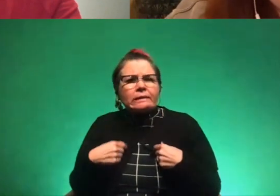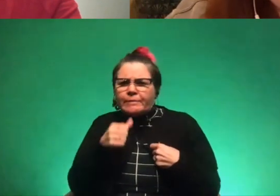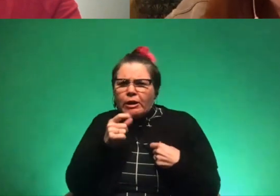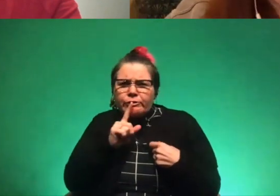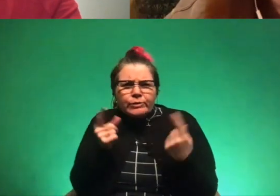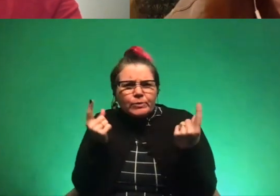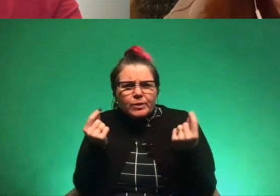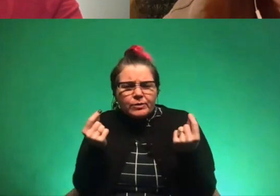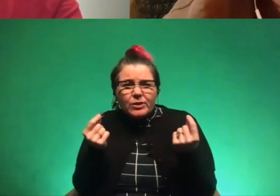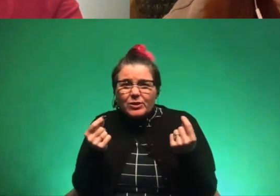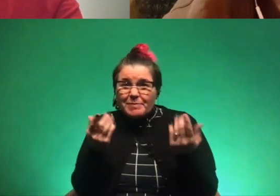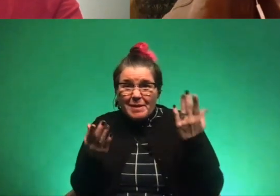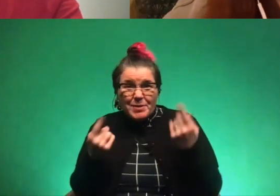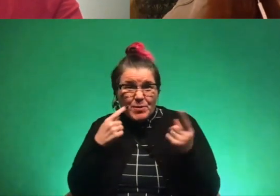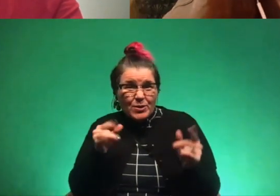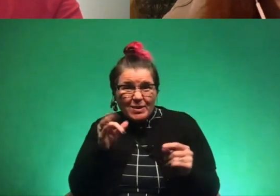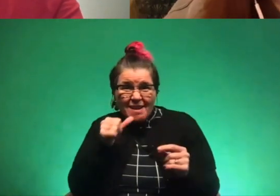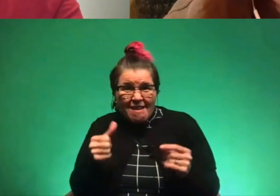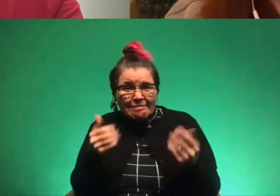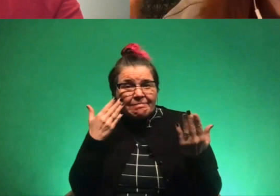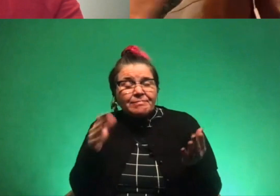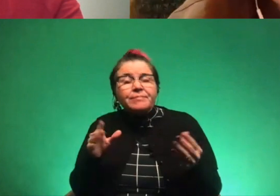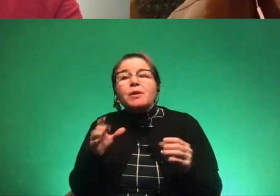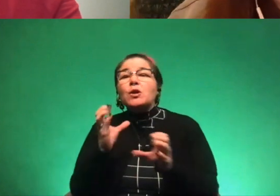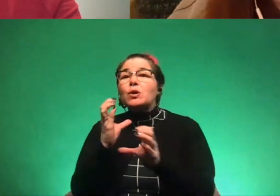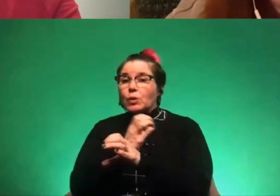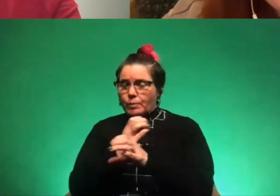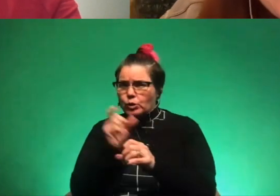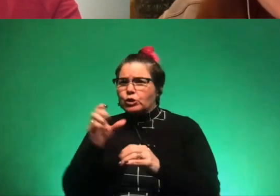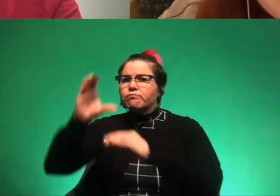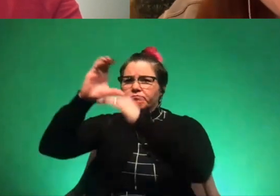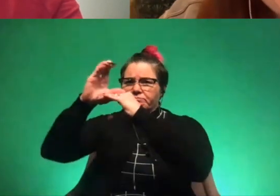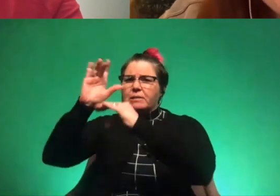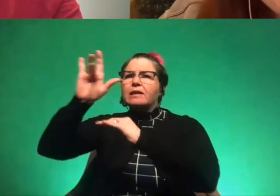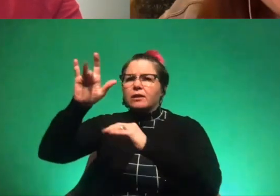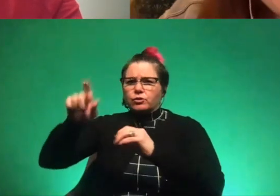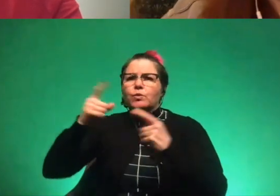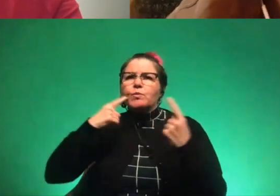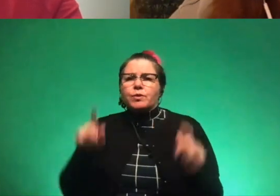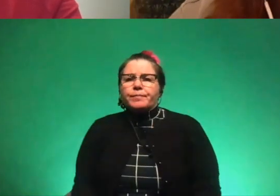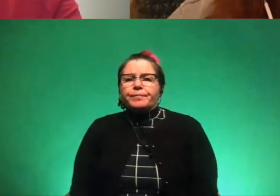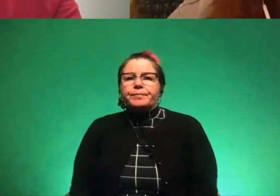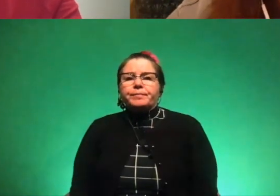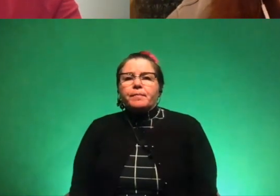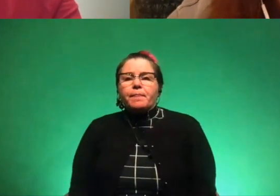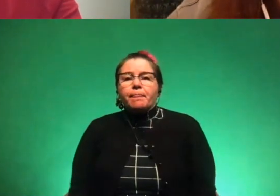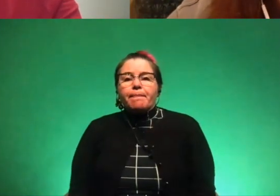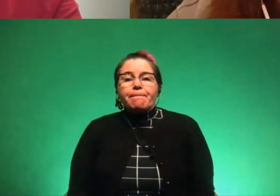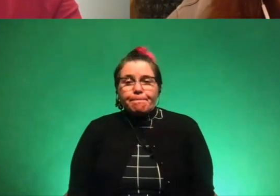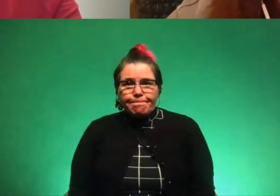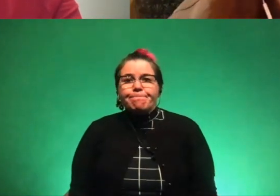sure that this works. So for the computer folks, this should be workable. And then once she's done signing, you